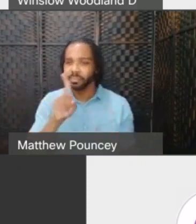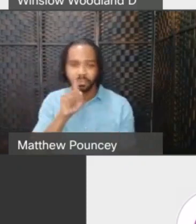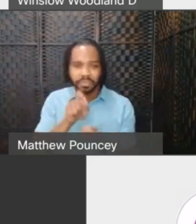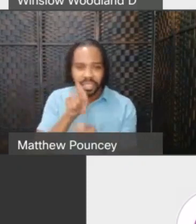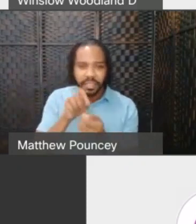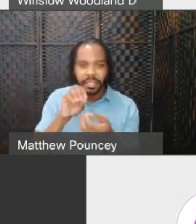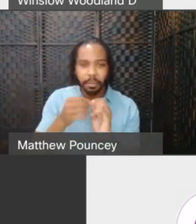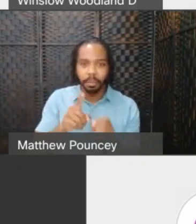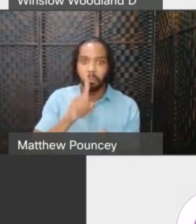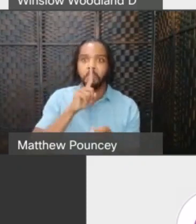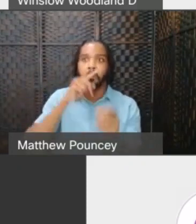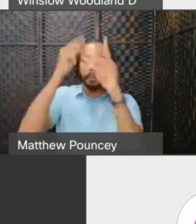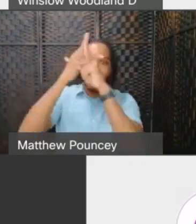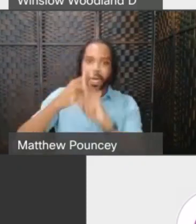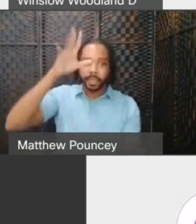the complete math.